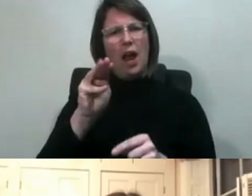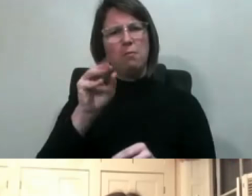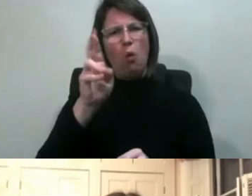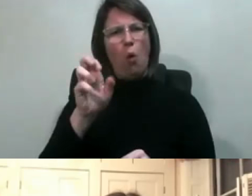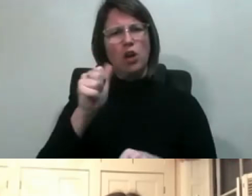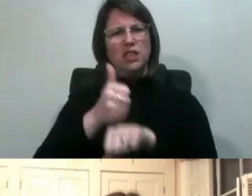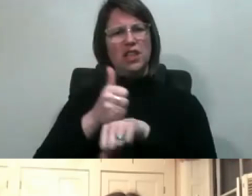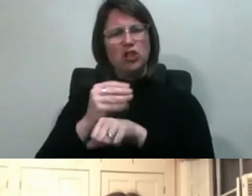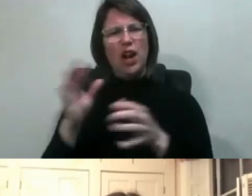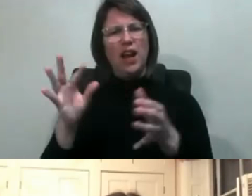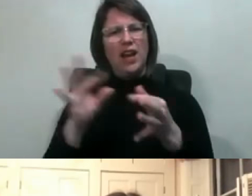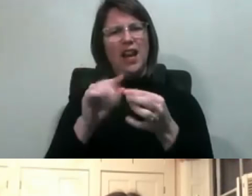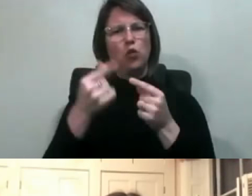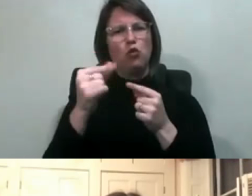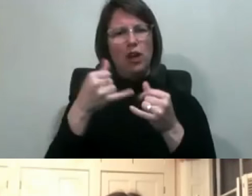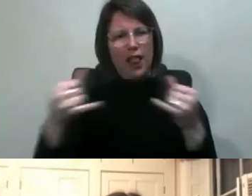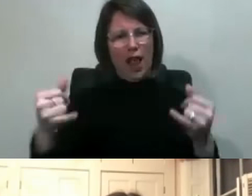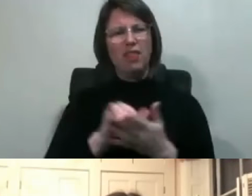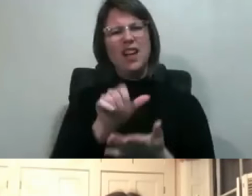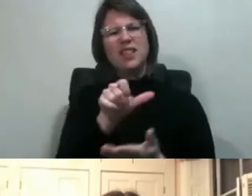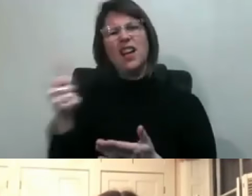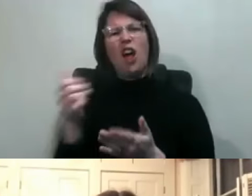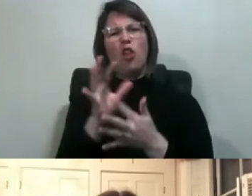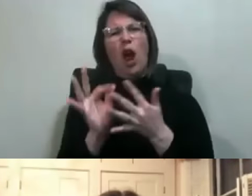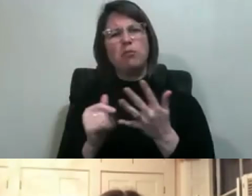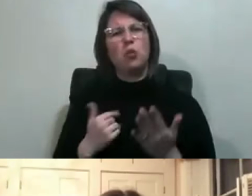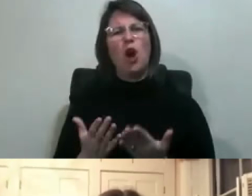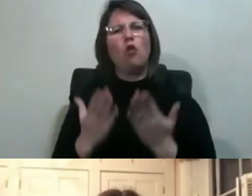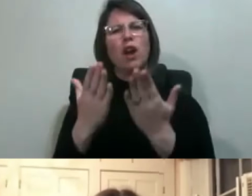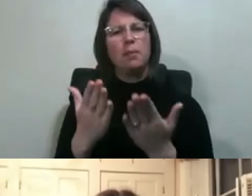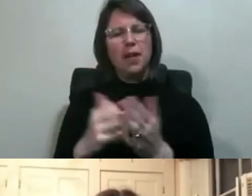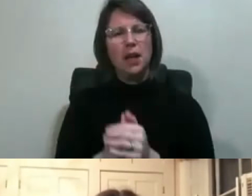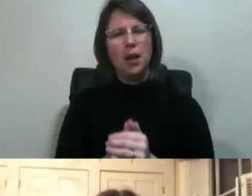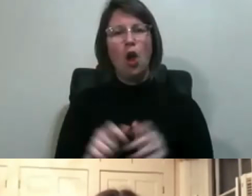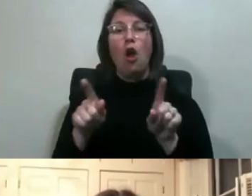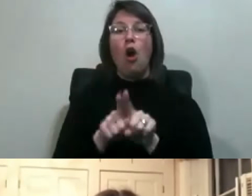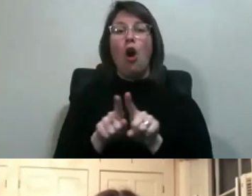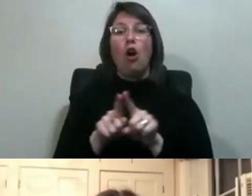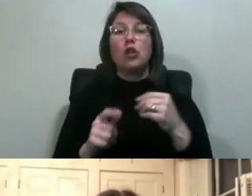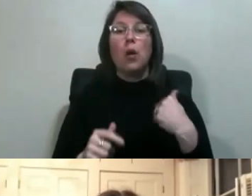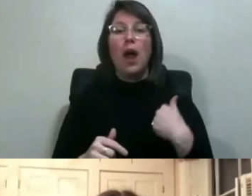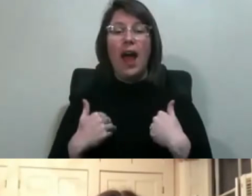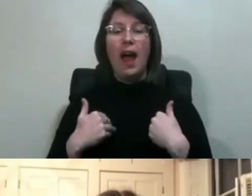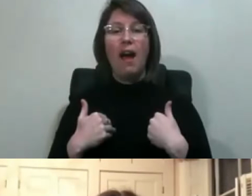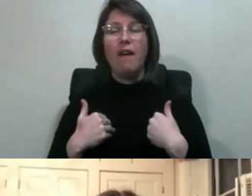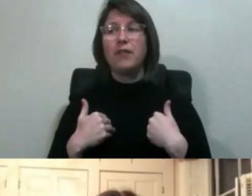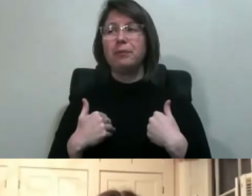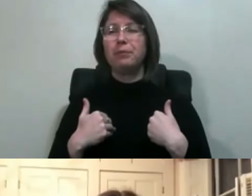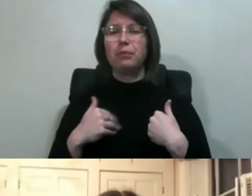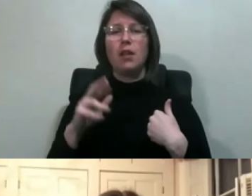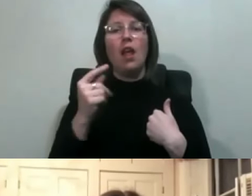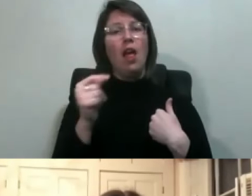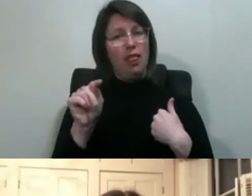one of the other options that we're recommending. And we also have the